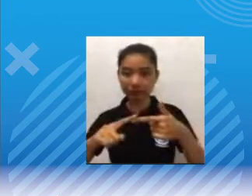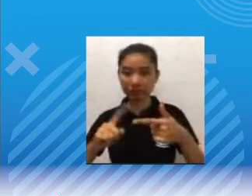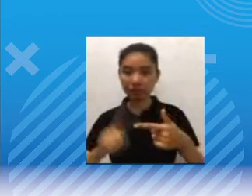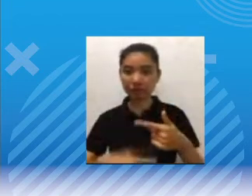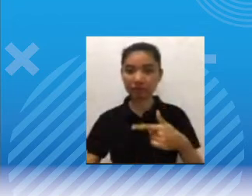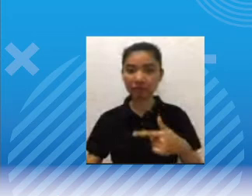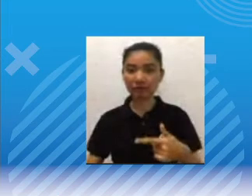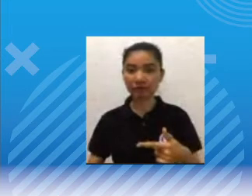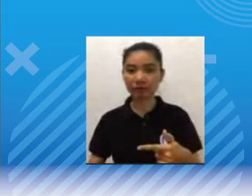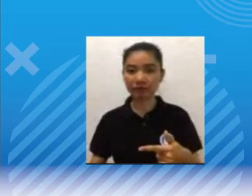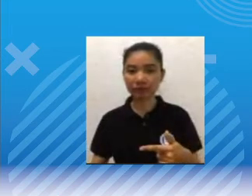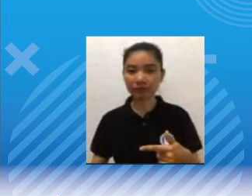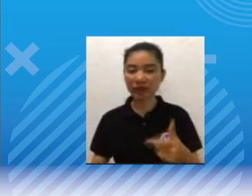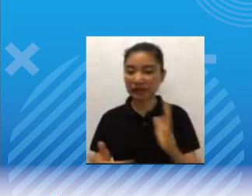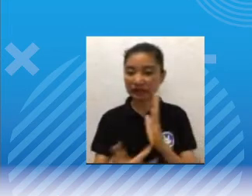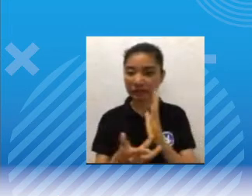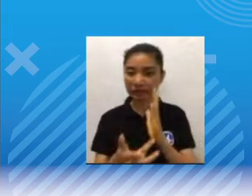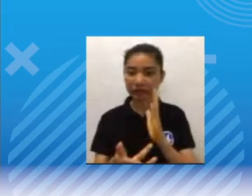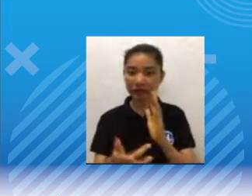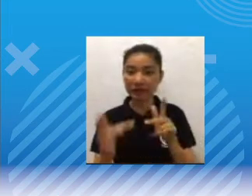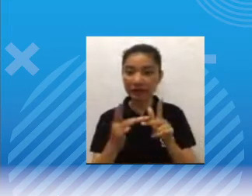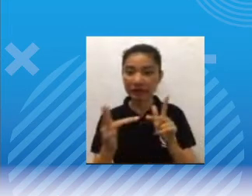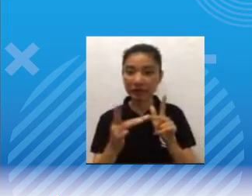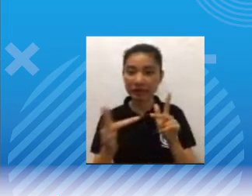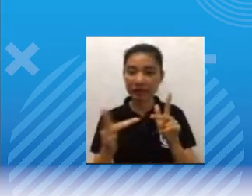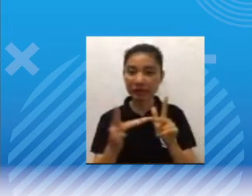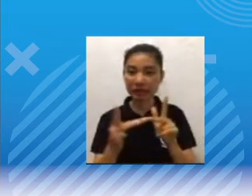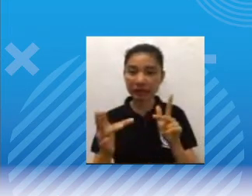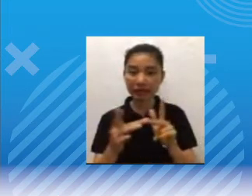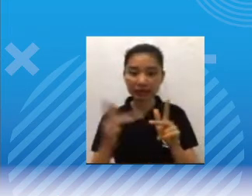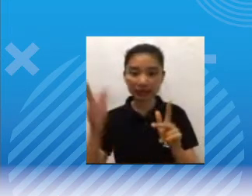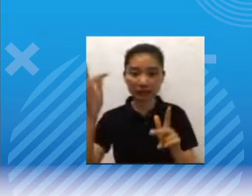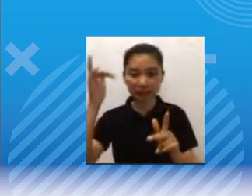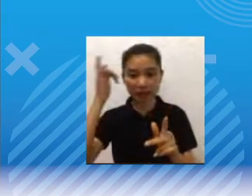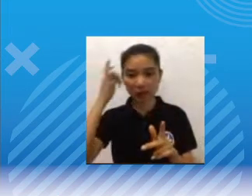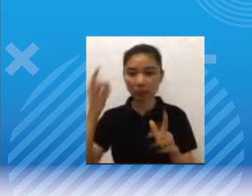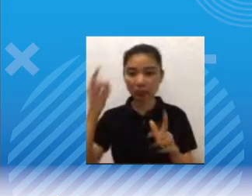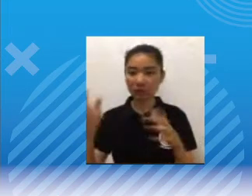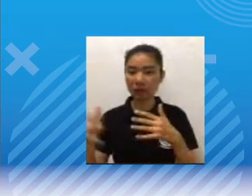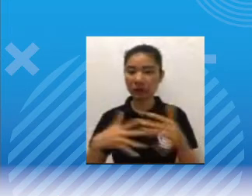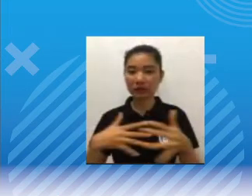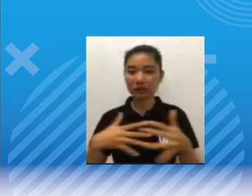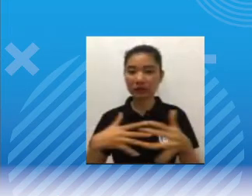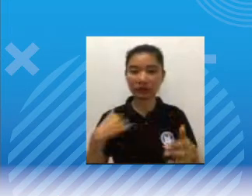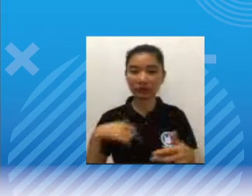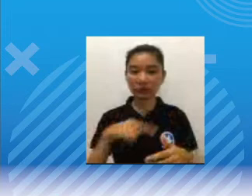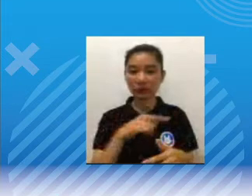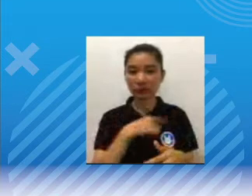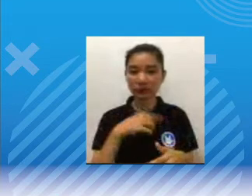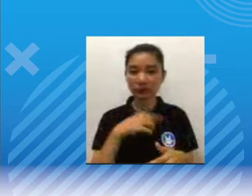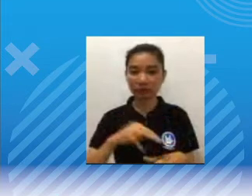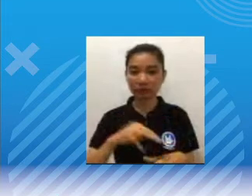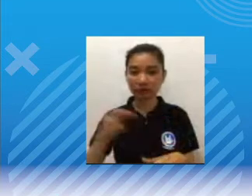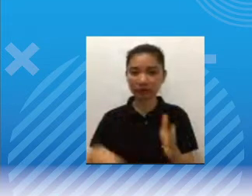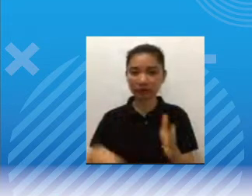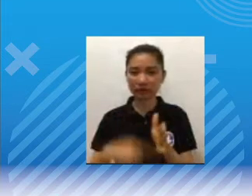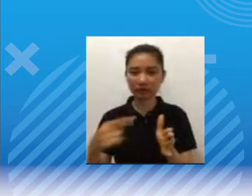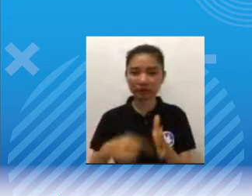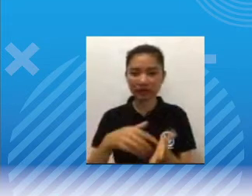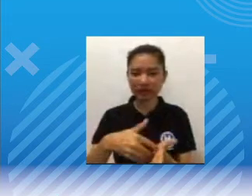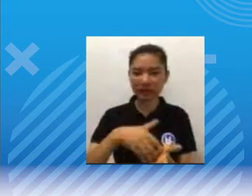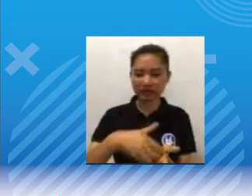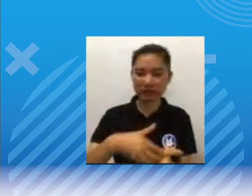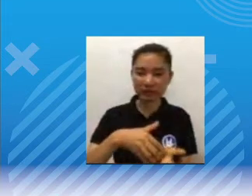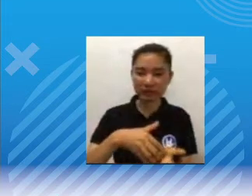sa Manila, kahit na nasa Manila tayo, minsan mahina pa rin ang signal, and some students and some teachers do not